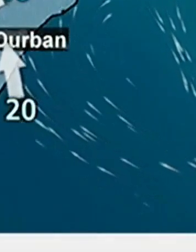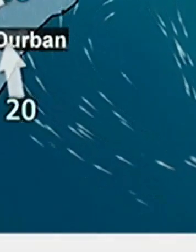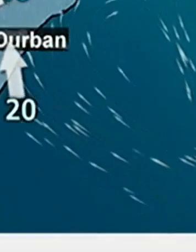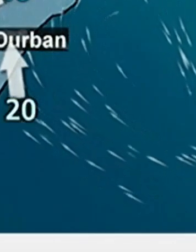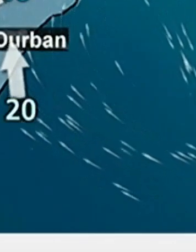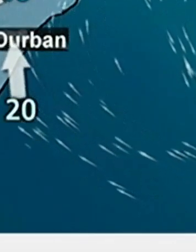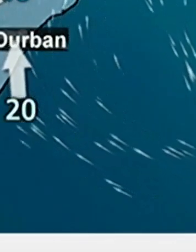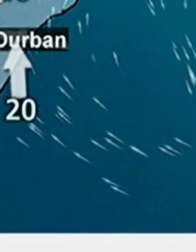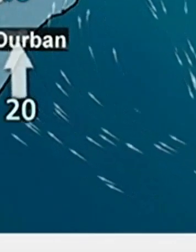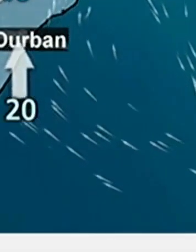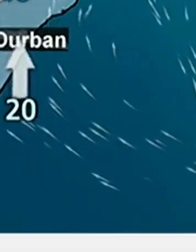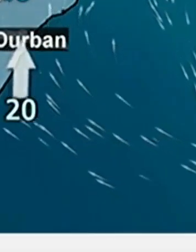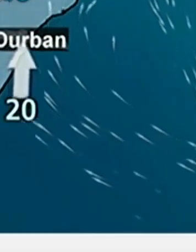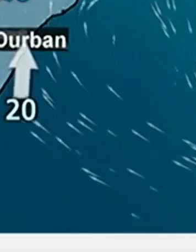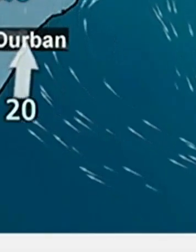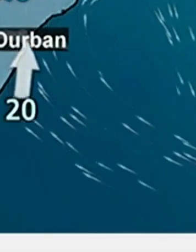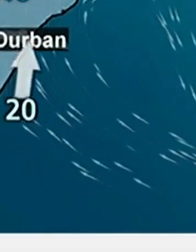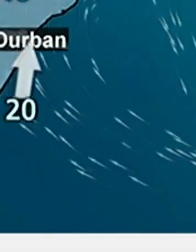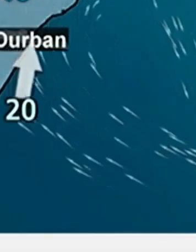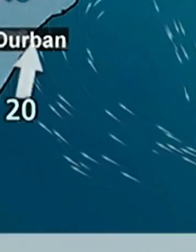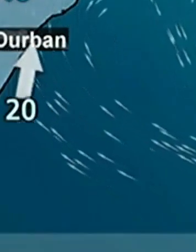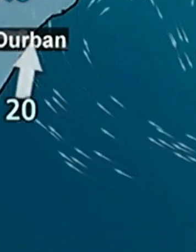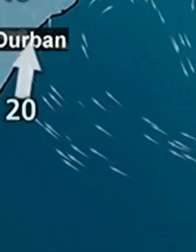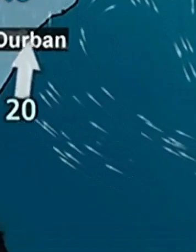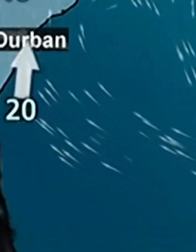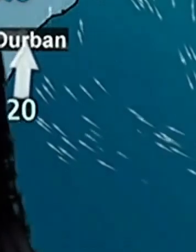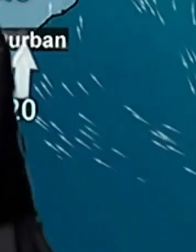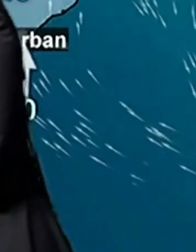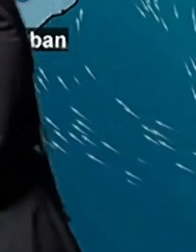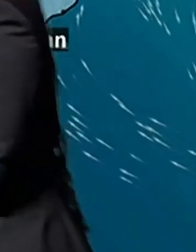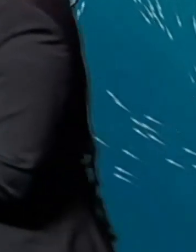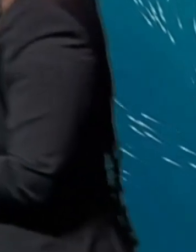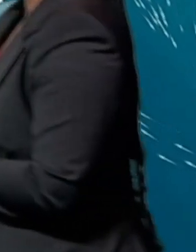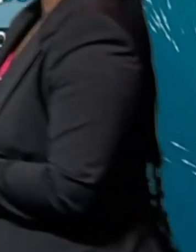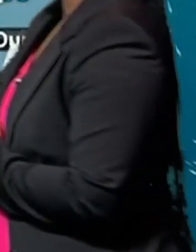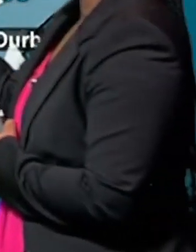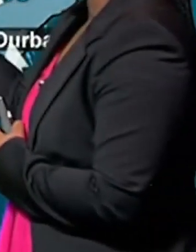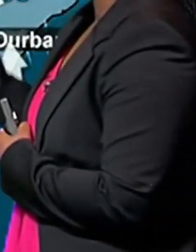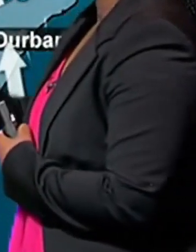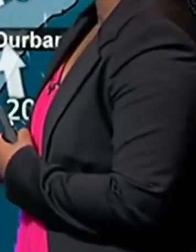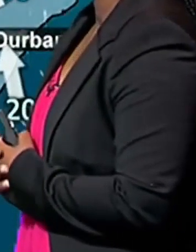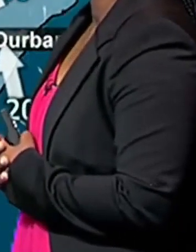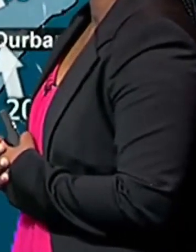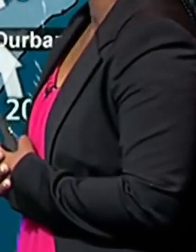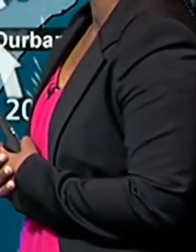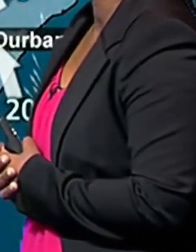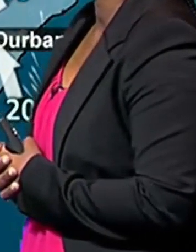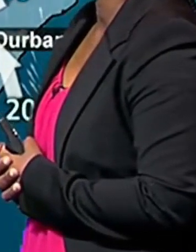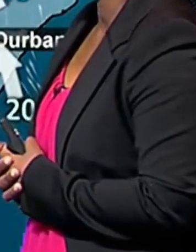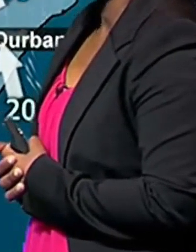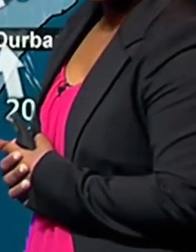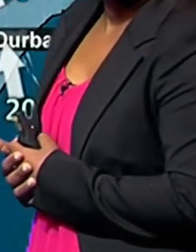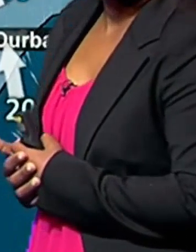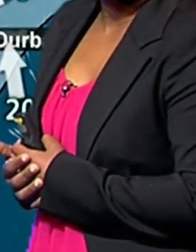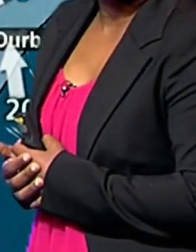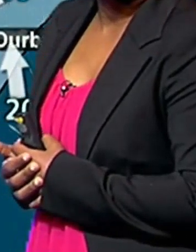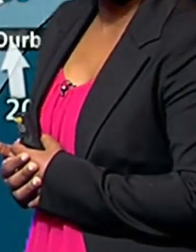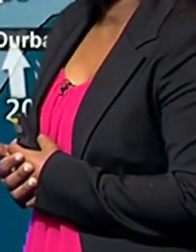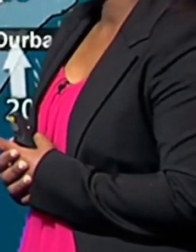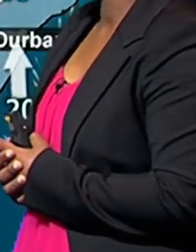you ensure that there is a teamwork, particularly among your